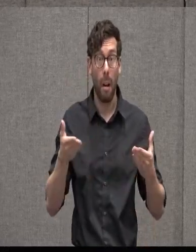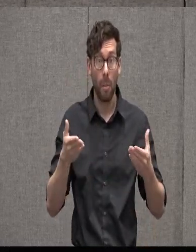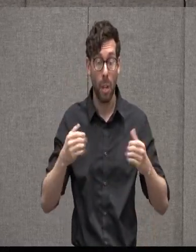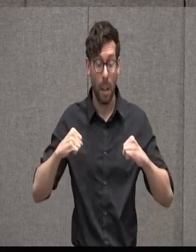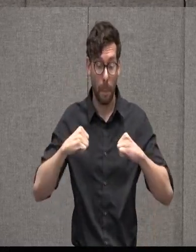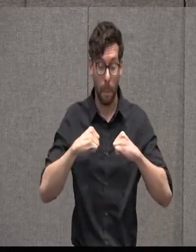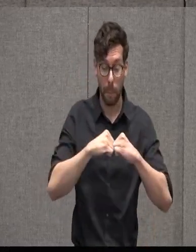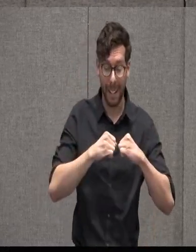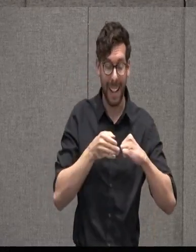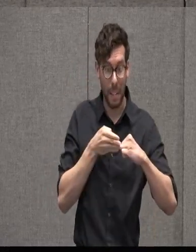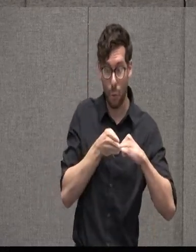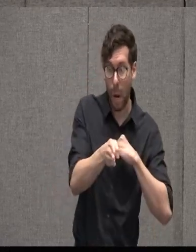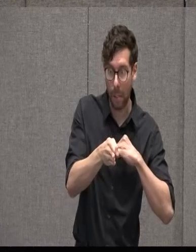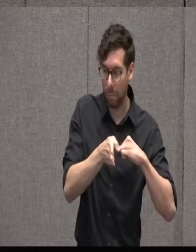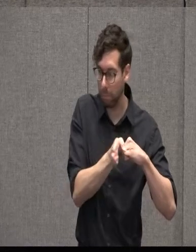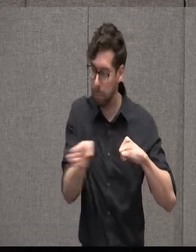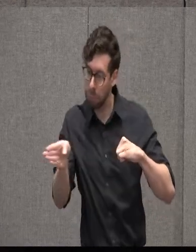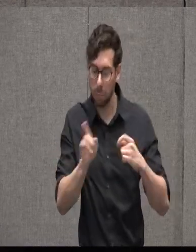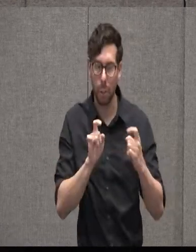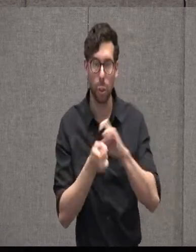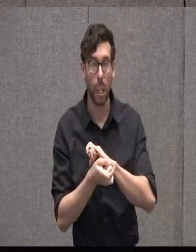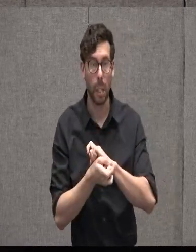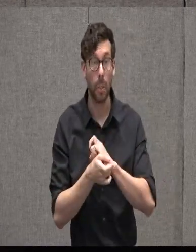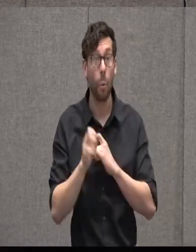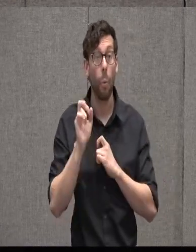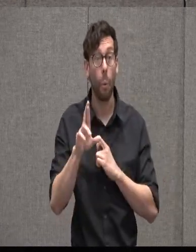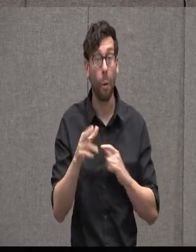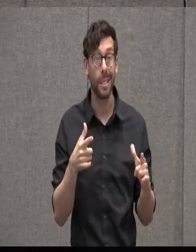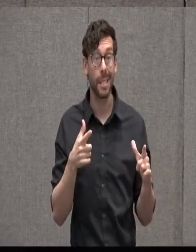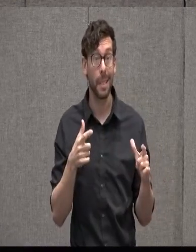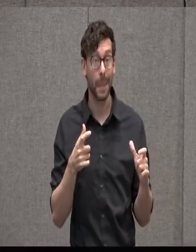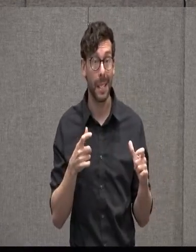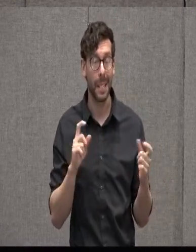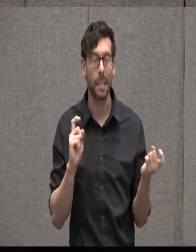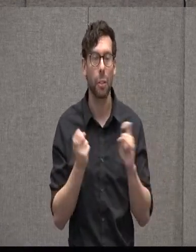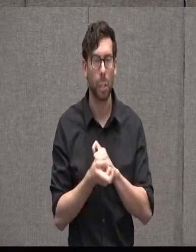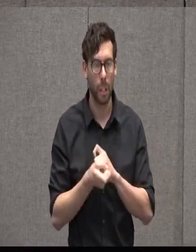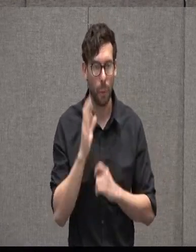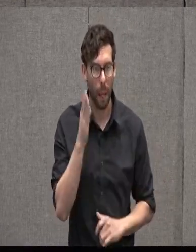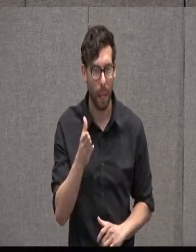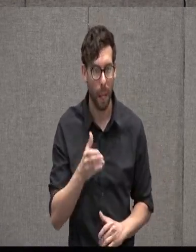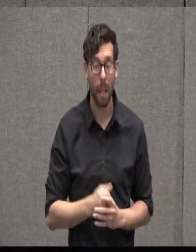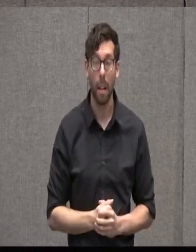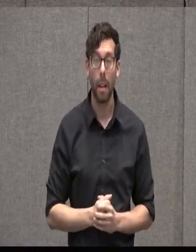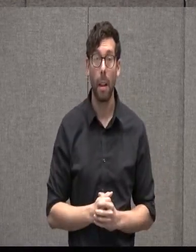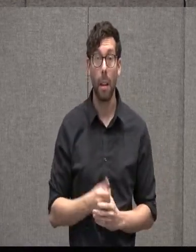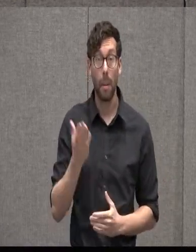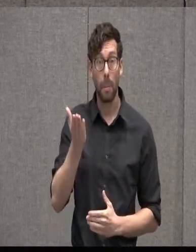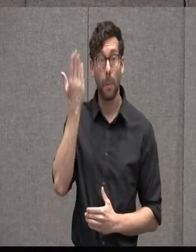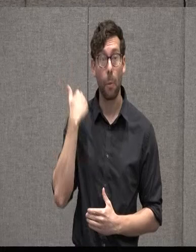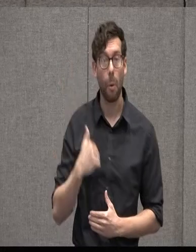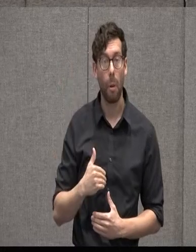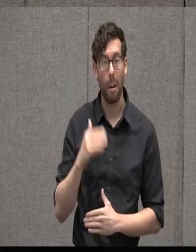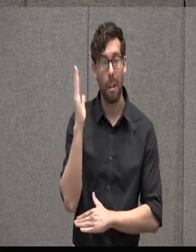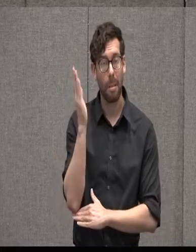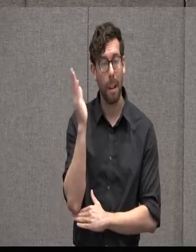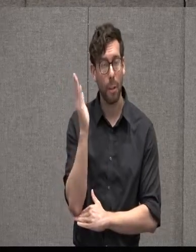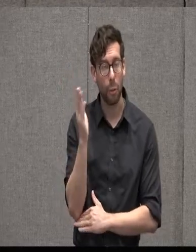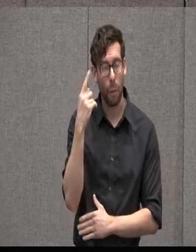hear some sounds. We could see a change in direction of an object and the change in speed of an